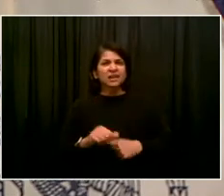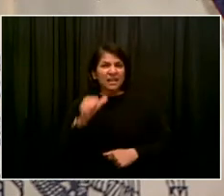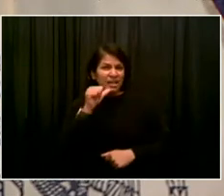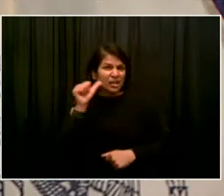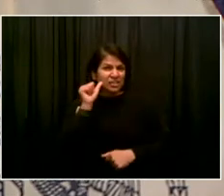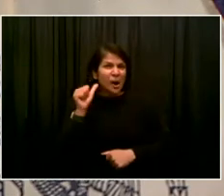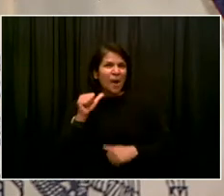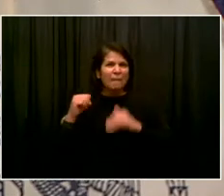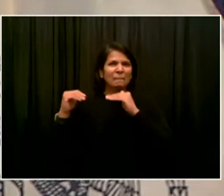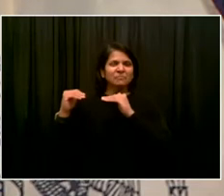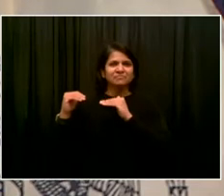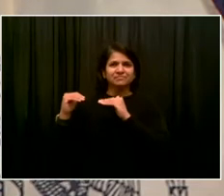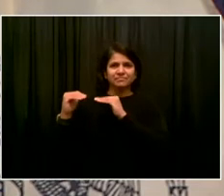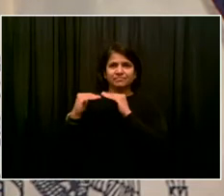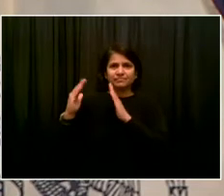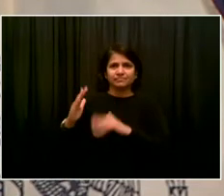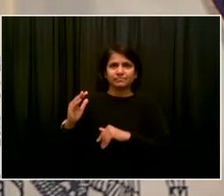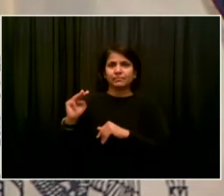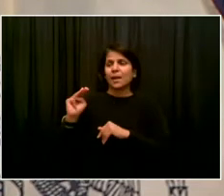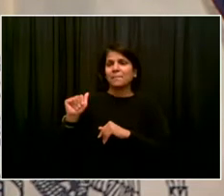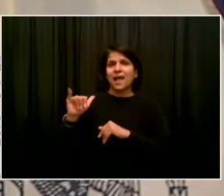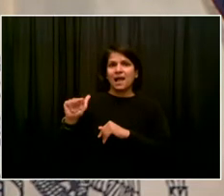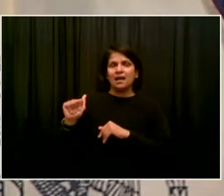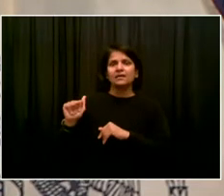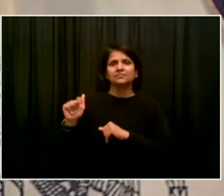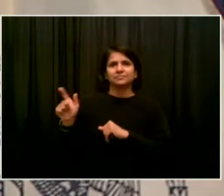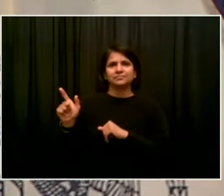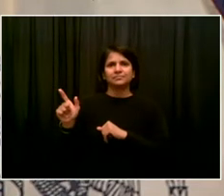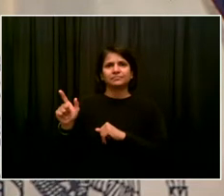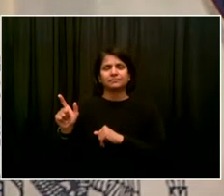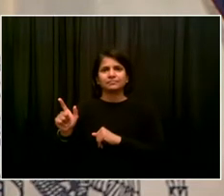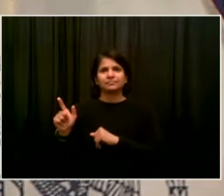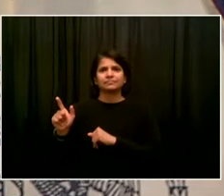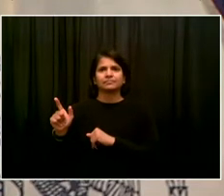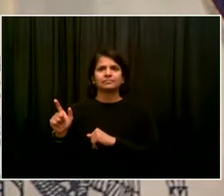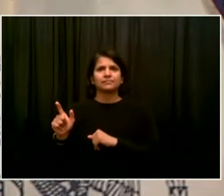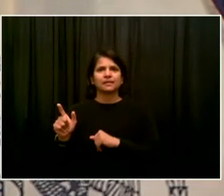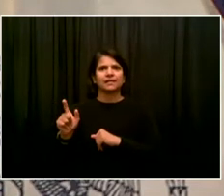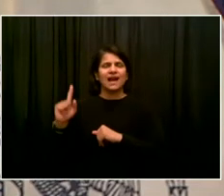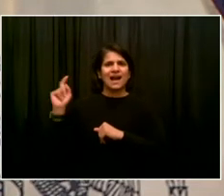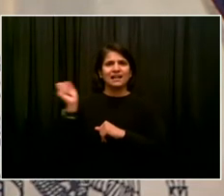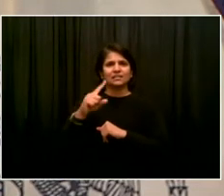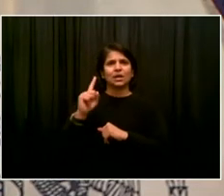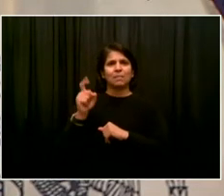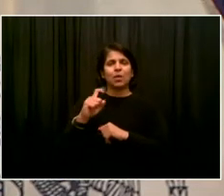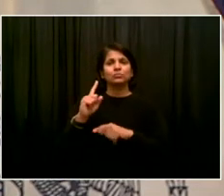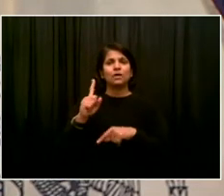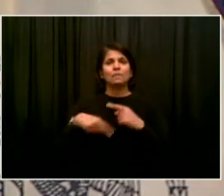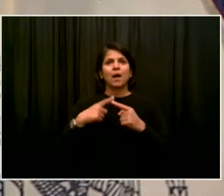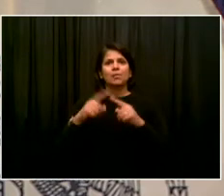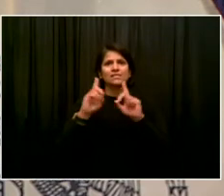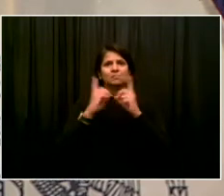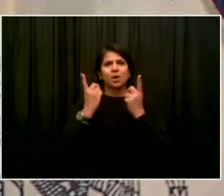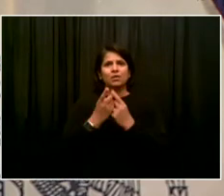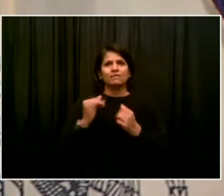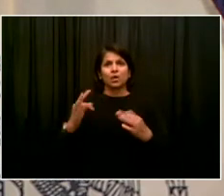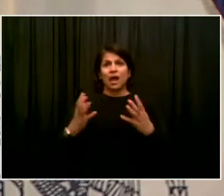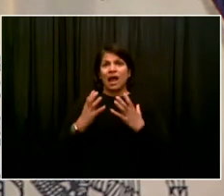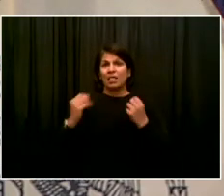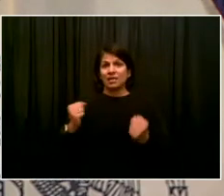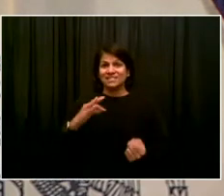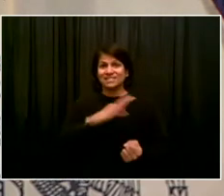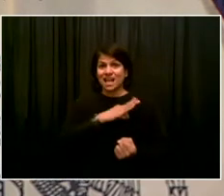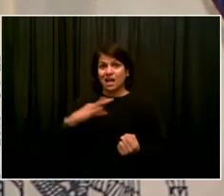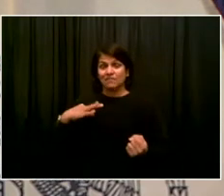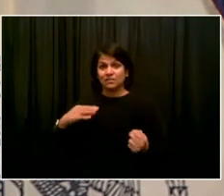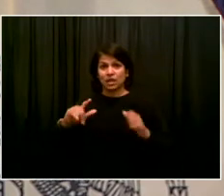Cranes specifically asked about remarks he made to Department of Health staffers about his efforts to get a teleworking policy. I guess